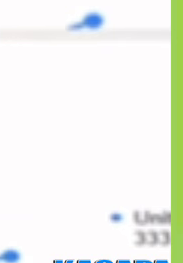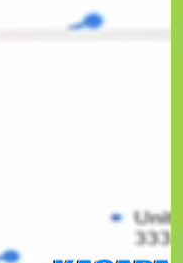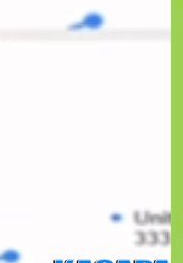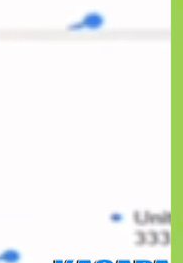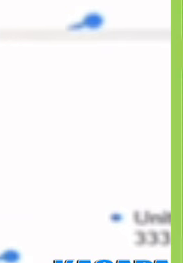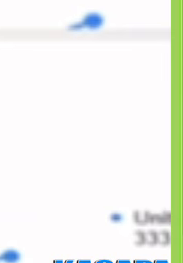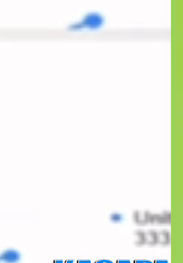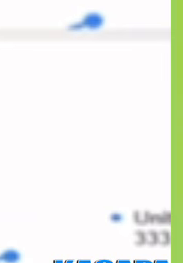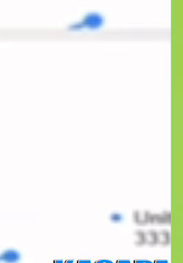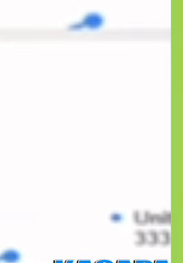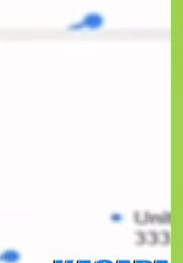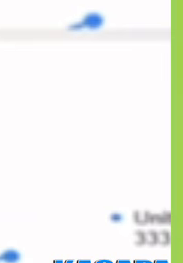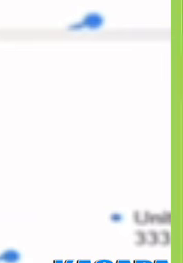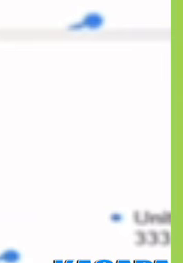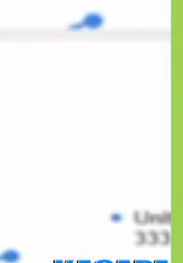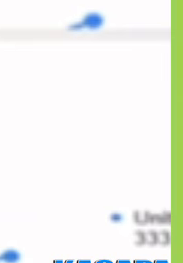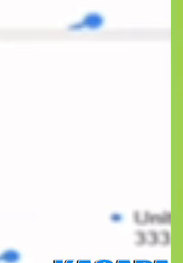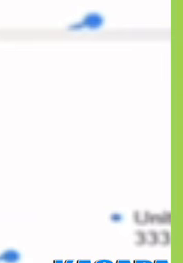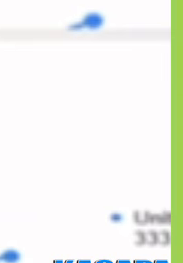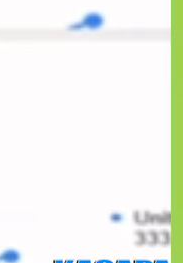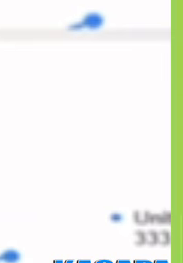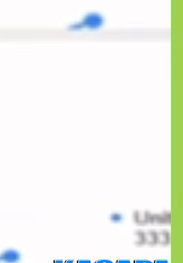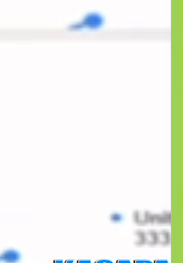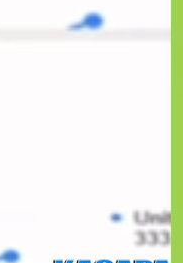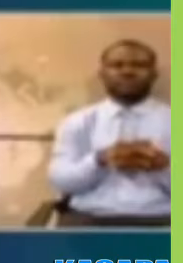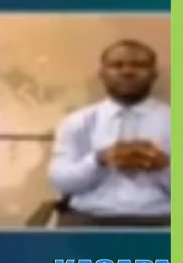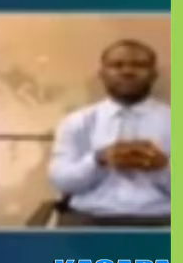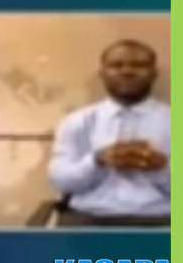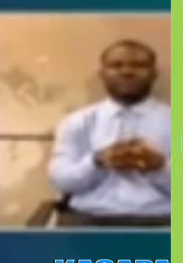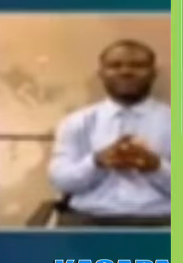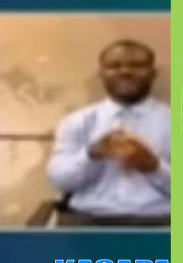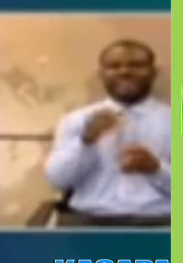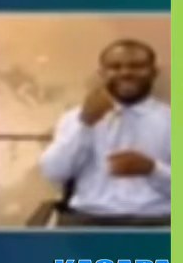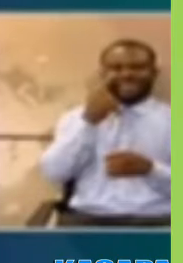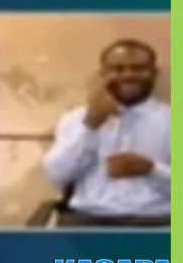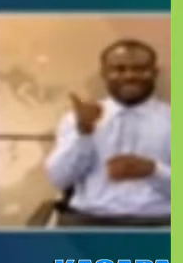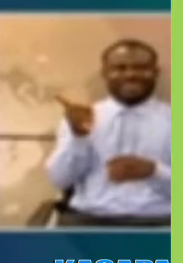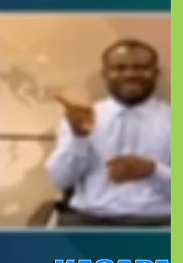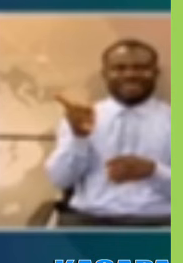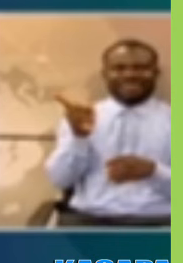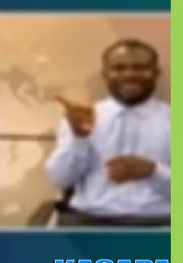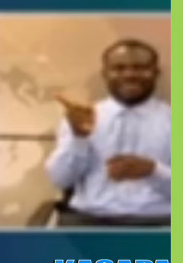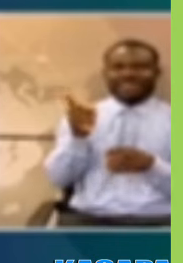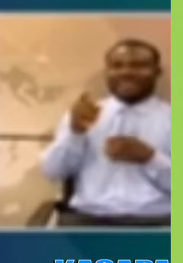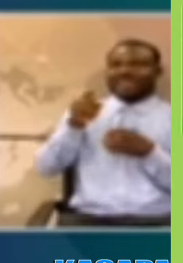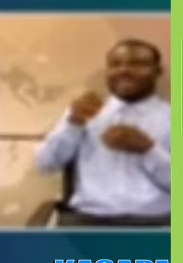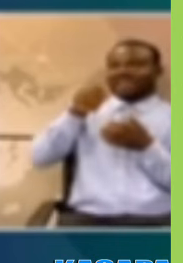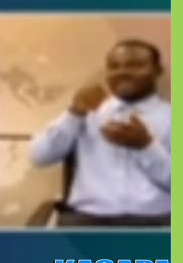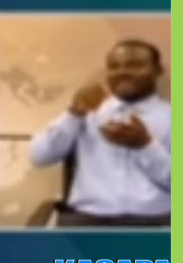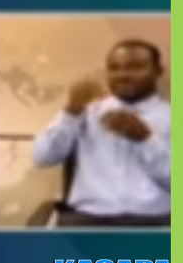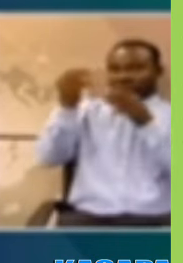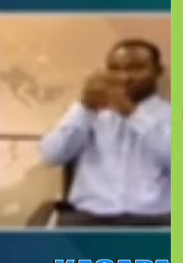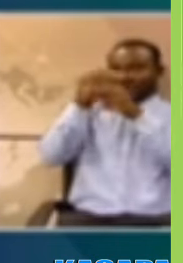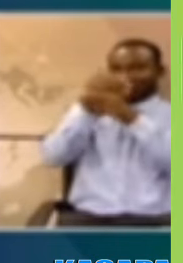Abo, okay. Bless you, Rossi. Jimmy. Smell it. And the wound himself. Statement now with the buyer. The